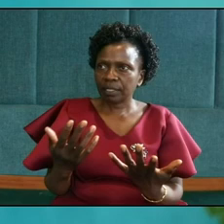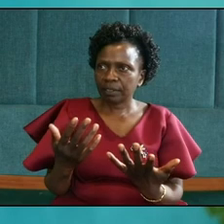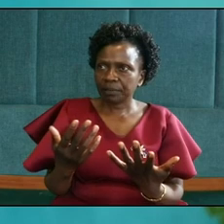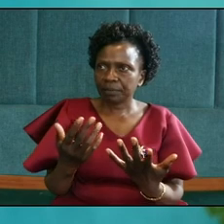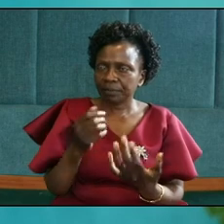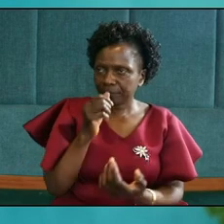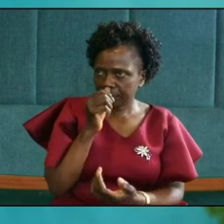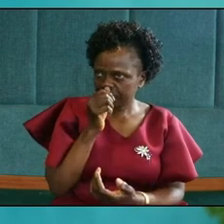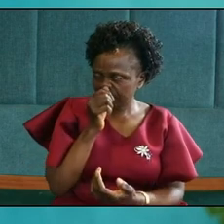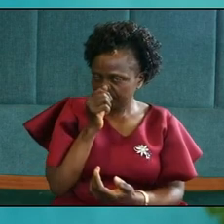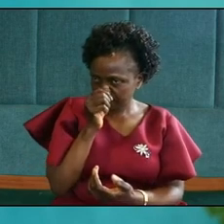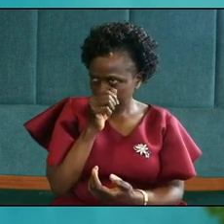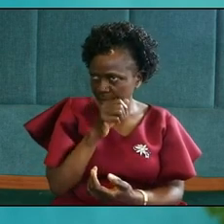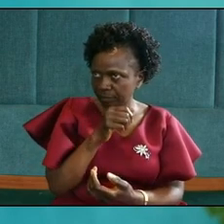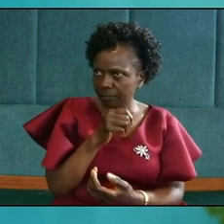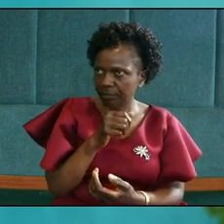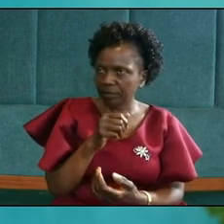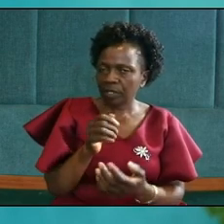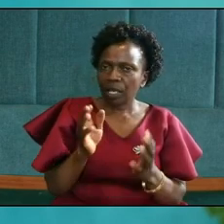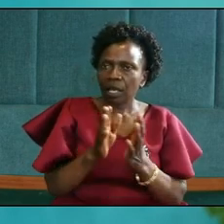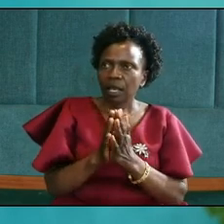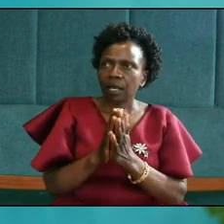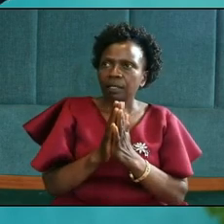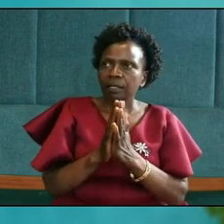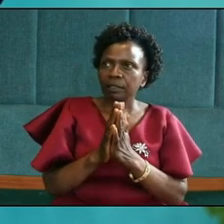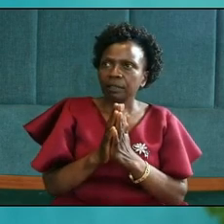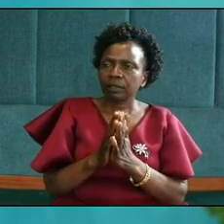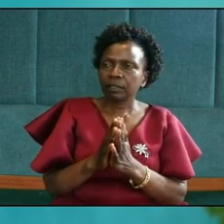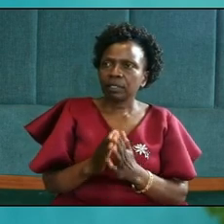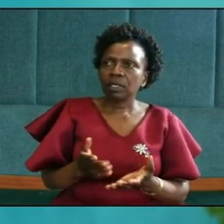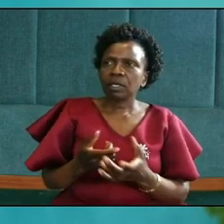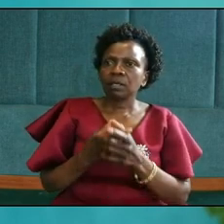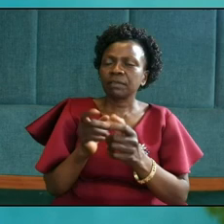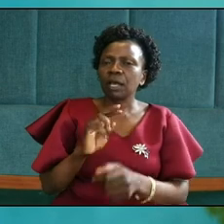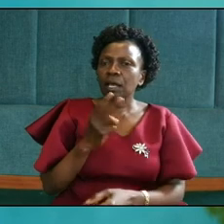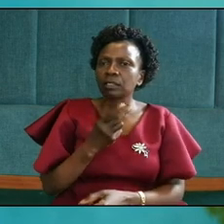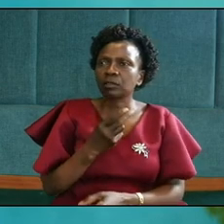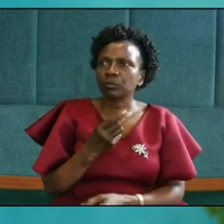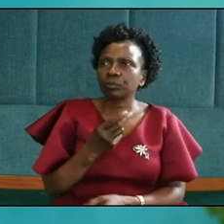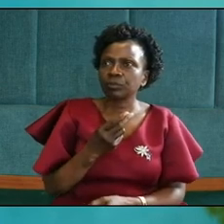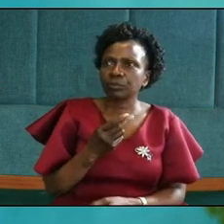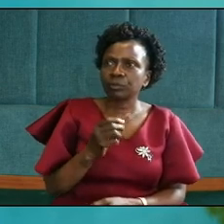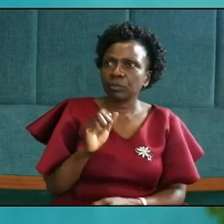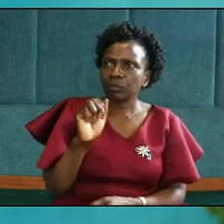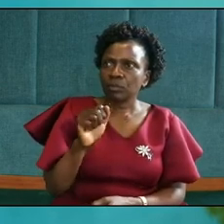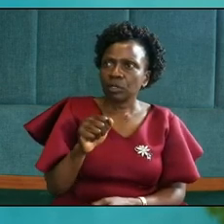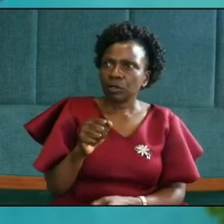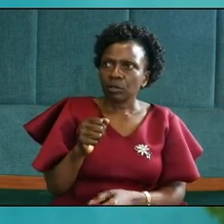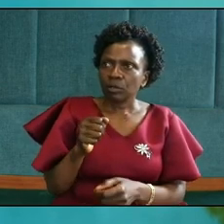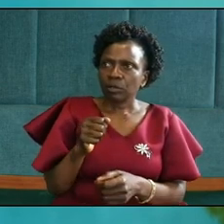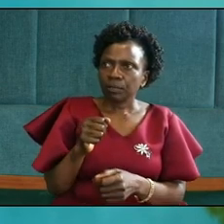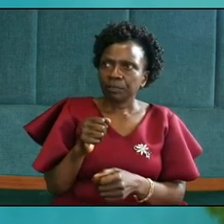numbers them with his most precious jewels. Can you be one of them? Can you be one of them? Can you be one of them? I want